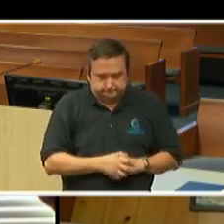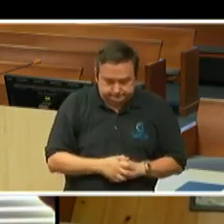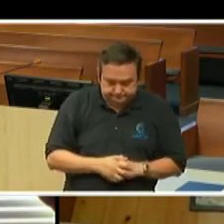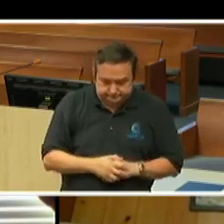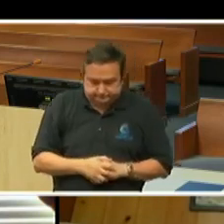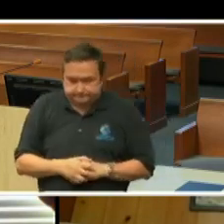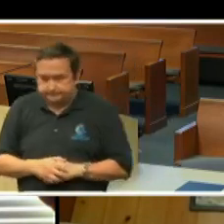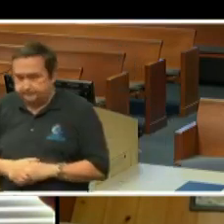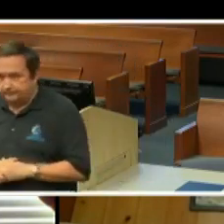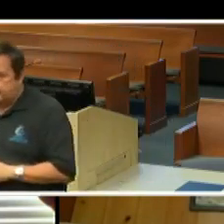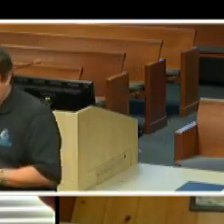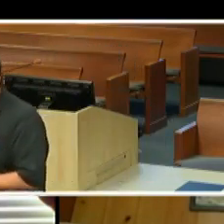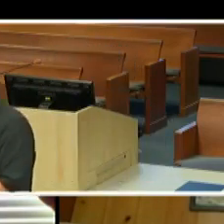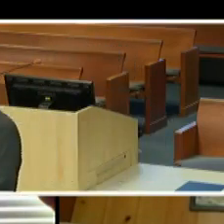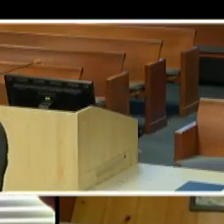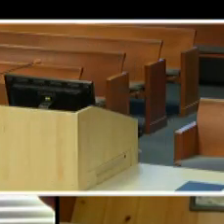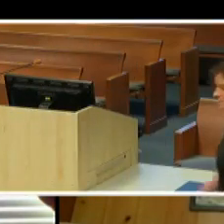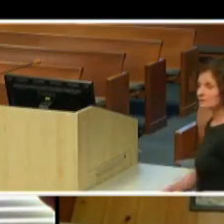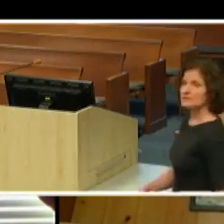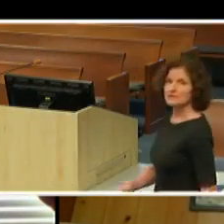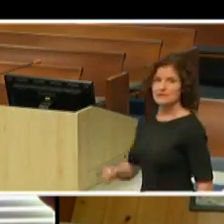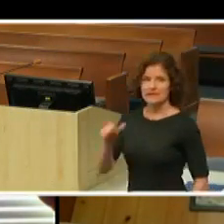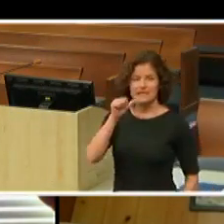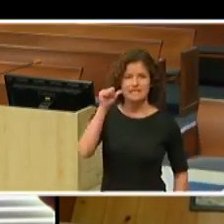is yesterday there was an article in the